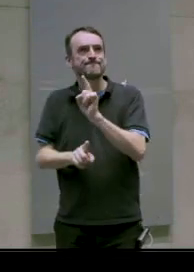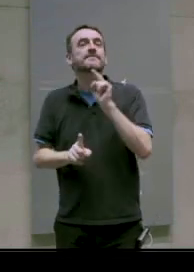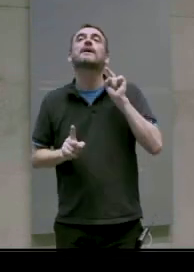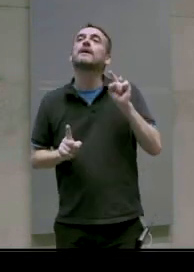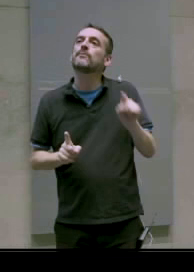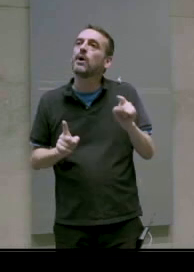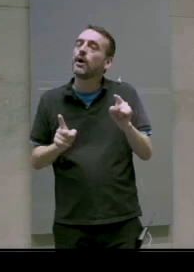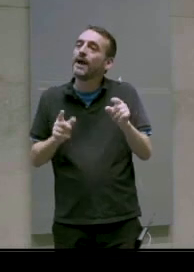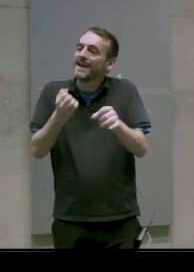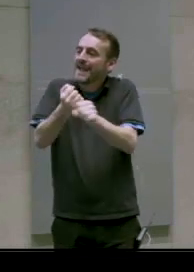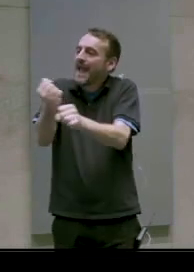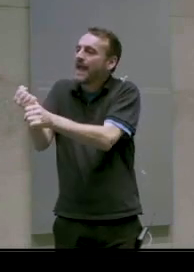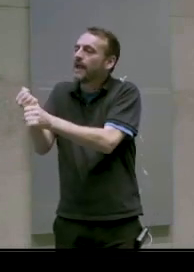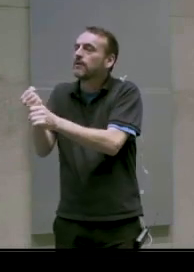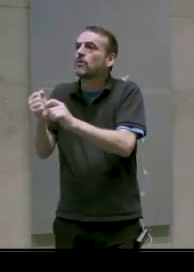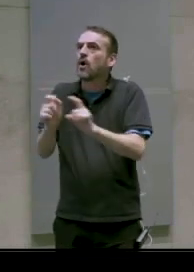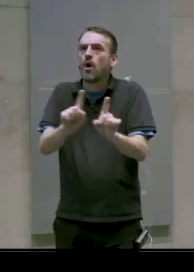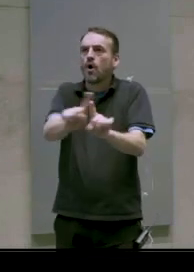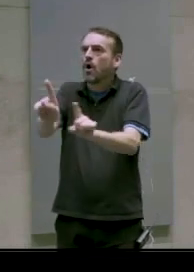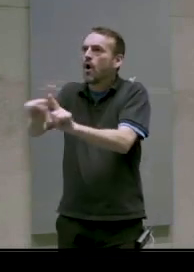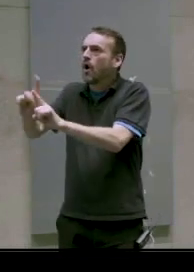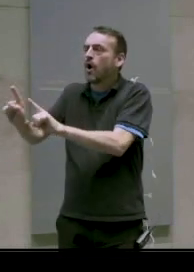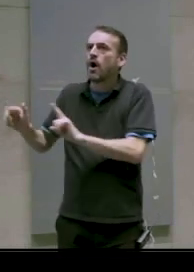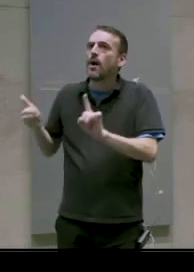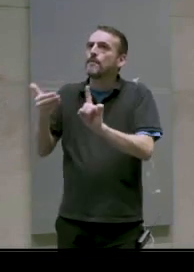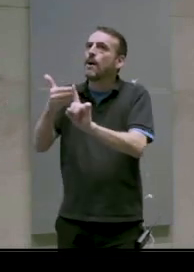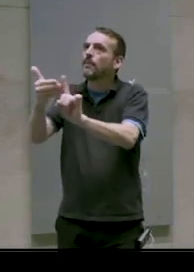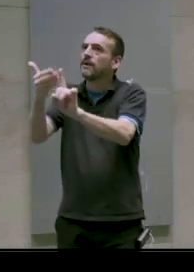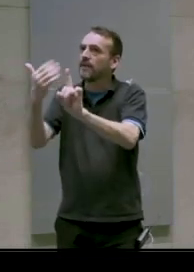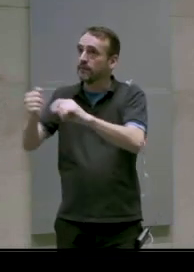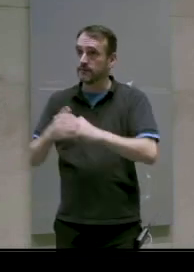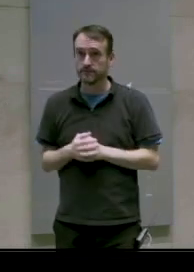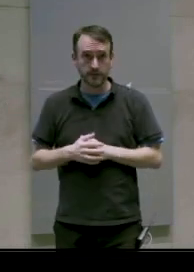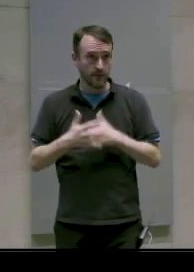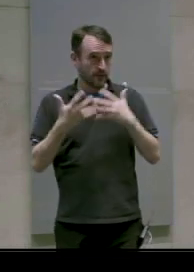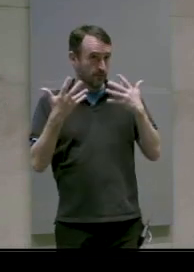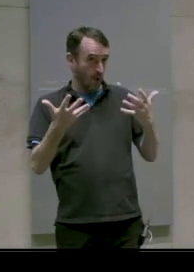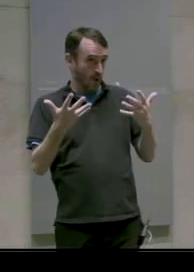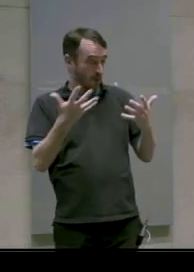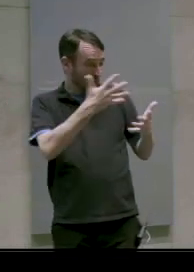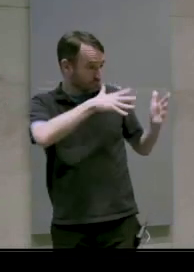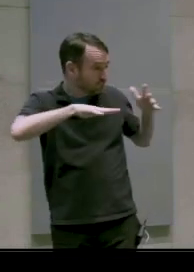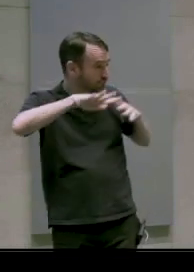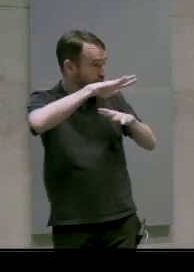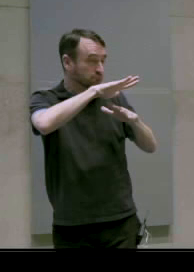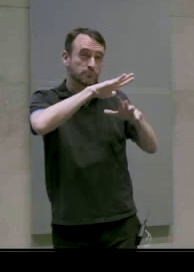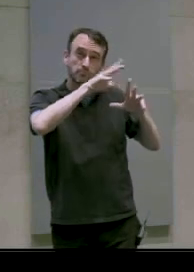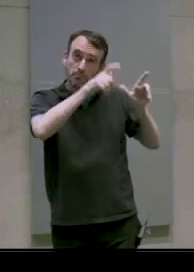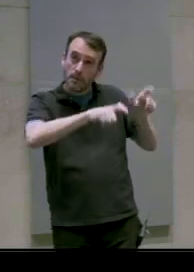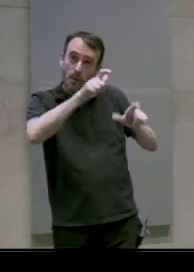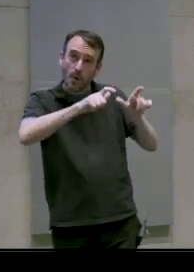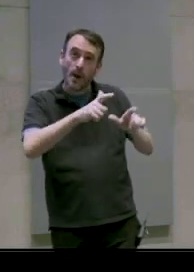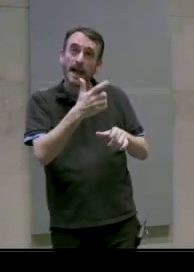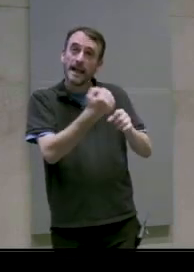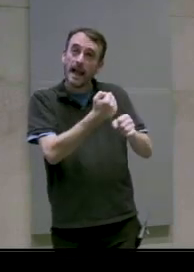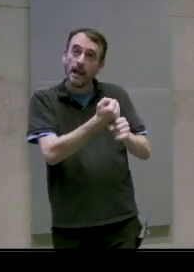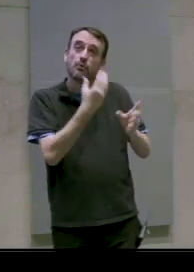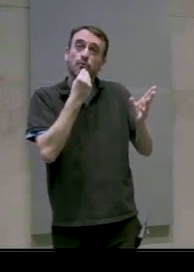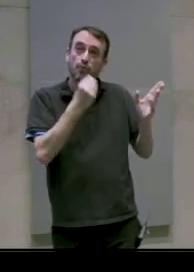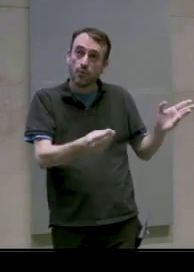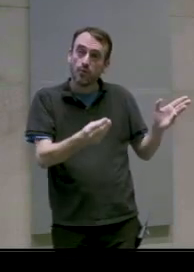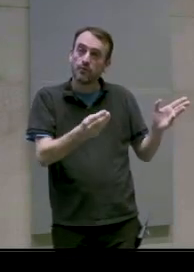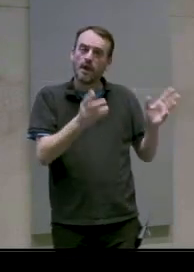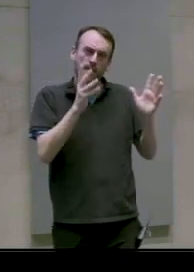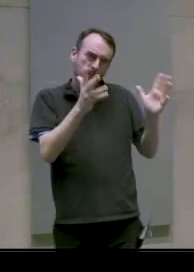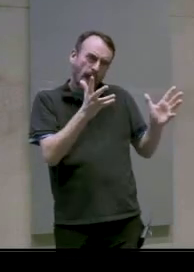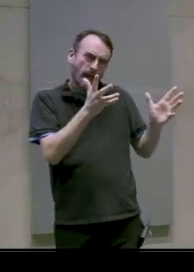for different purposes. Now, we have a little bit more of an idea of what's going on with games and self-care. Time to turn these insights